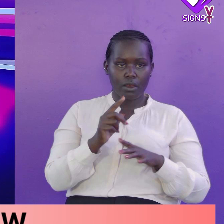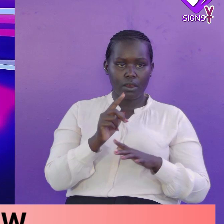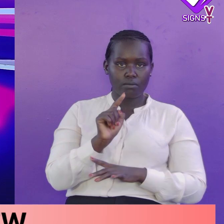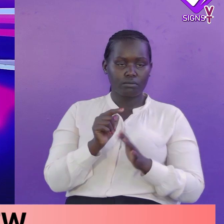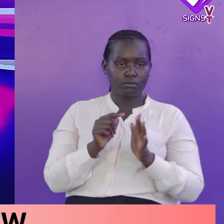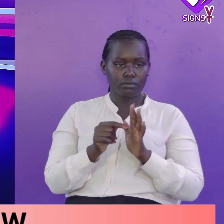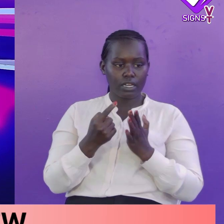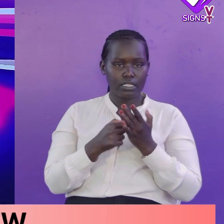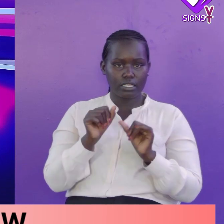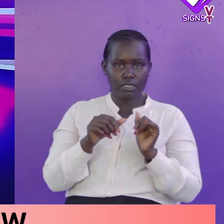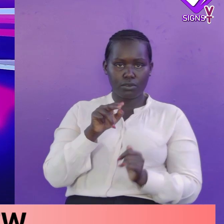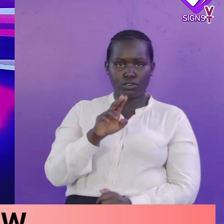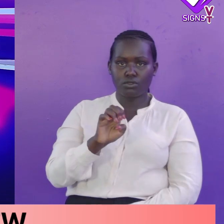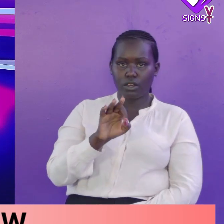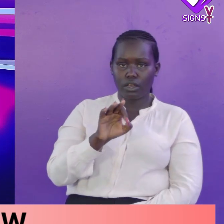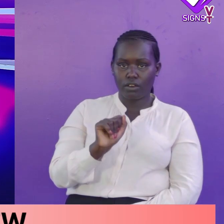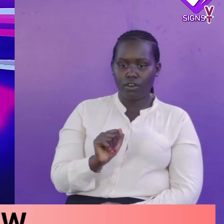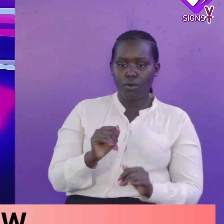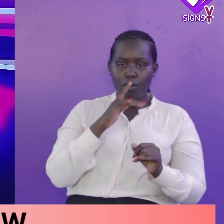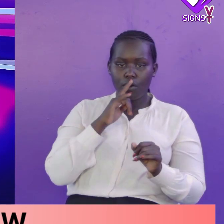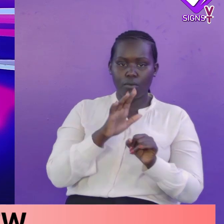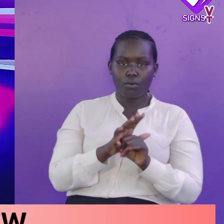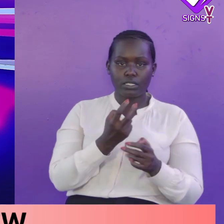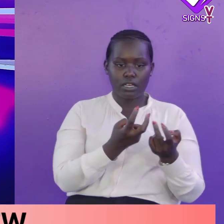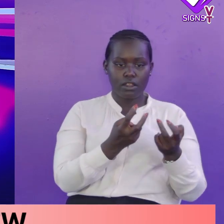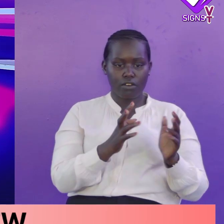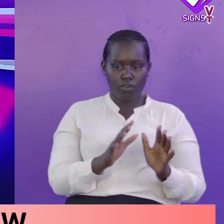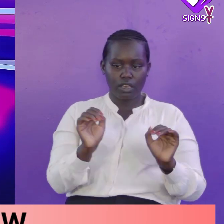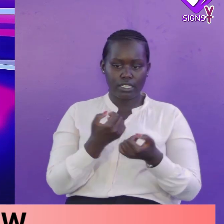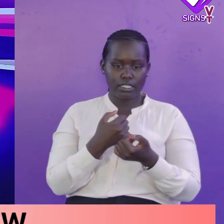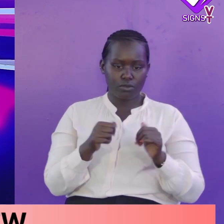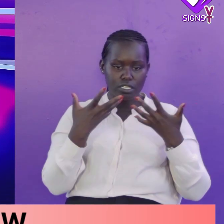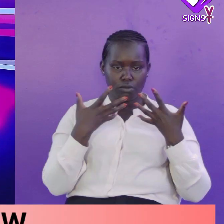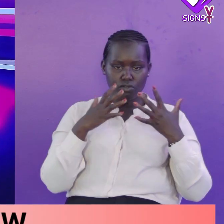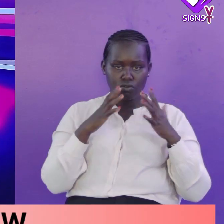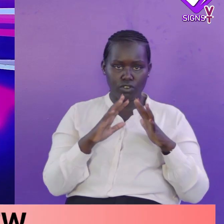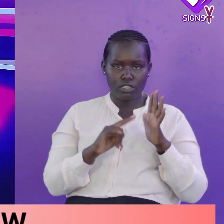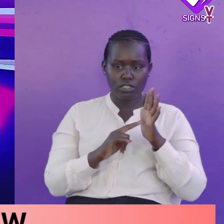League because we had already promised the viewer. Yeah. So we can't end the show without